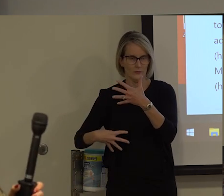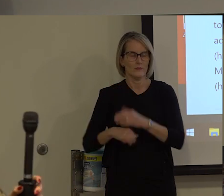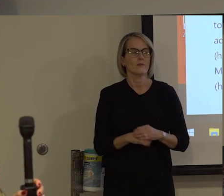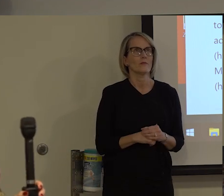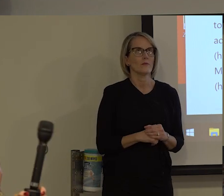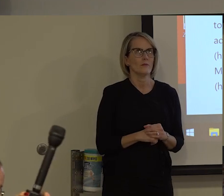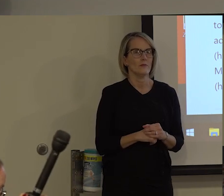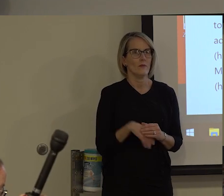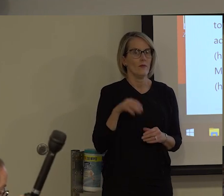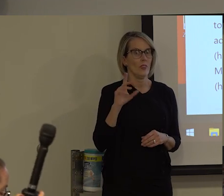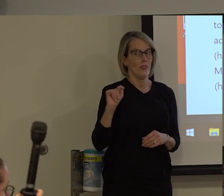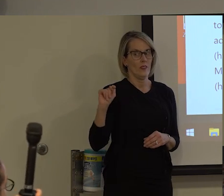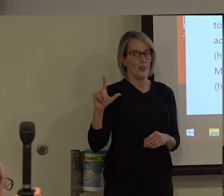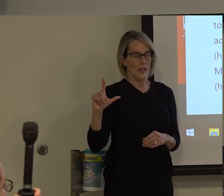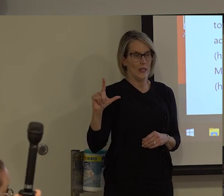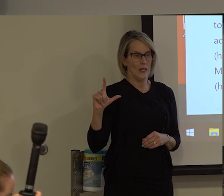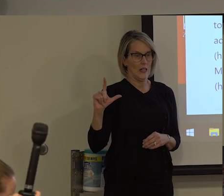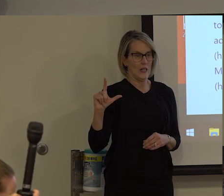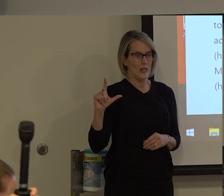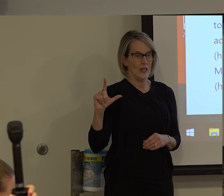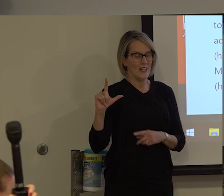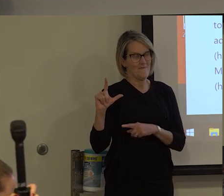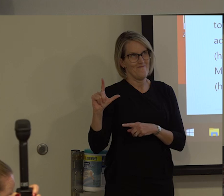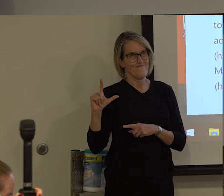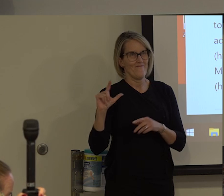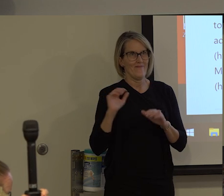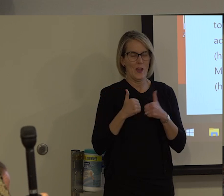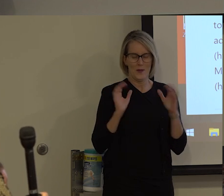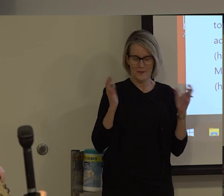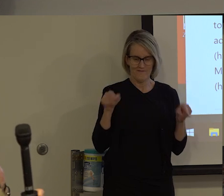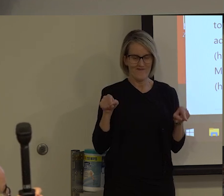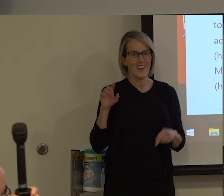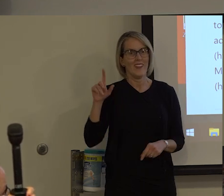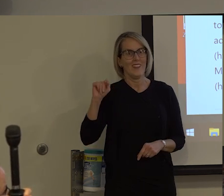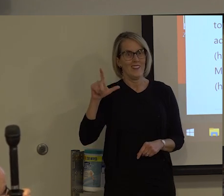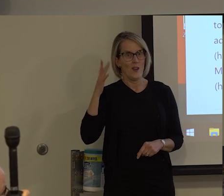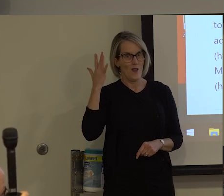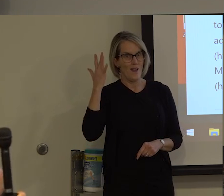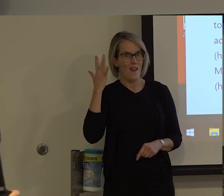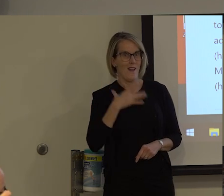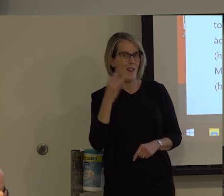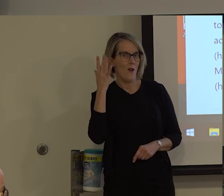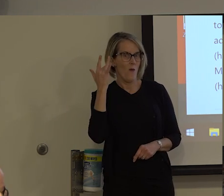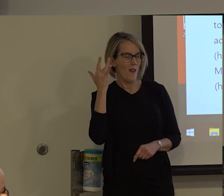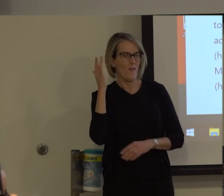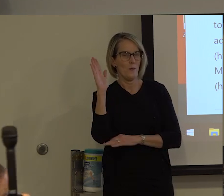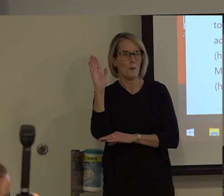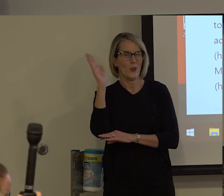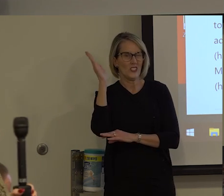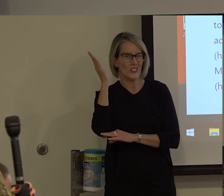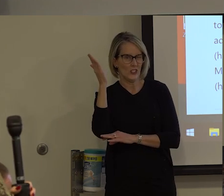I would say, the way I separate the two is I like ThingLink more for presentation types of